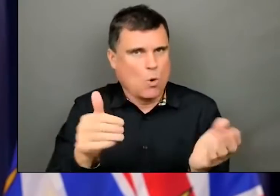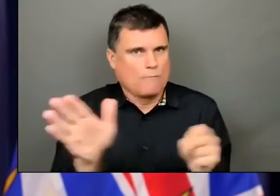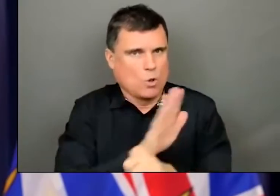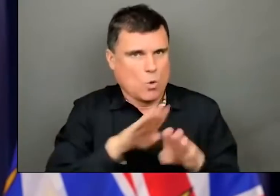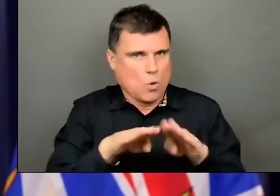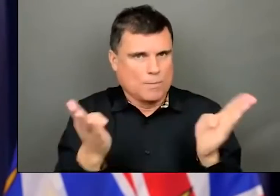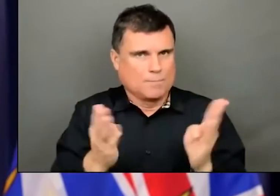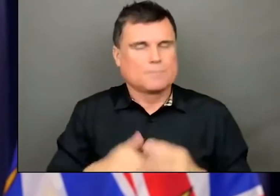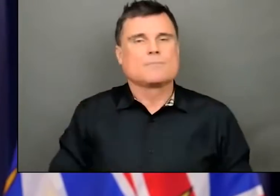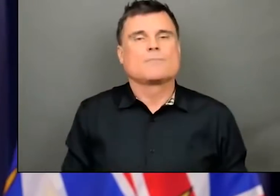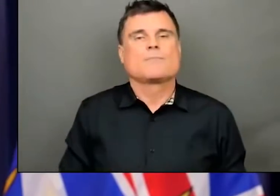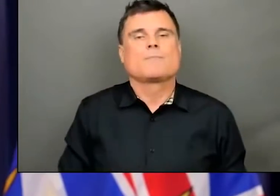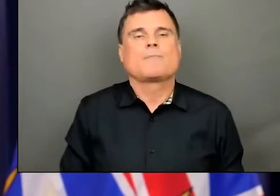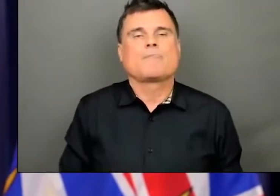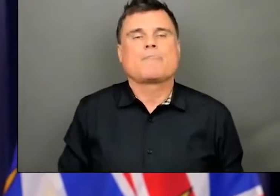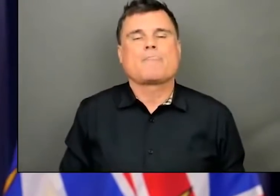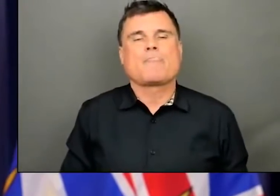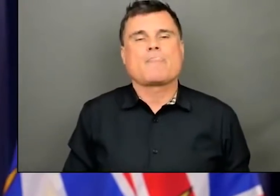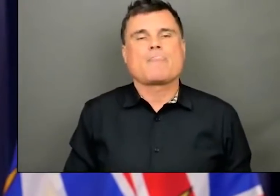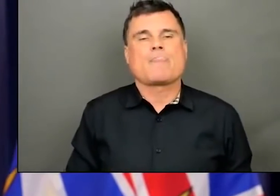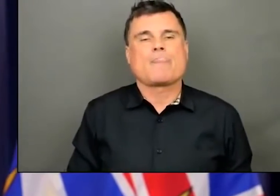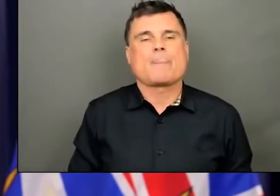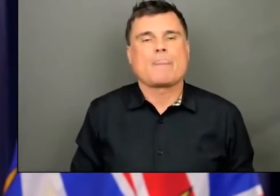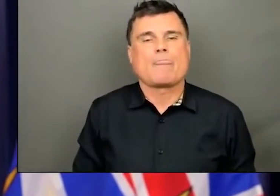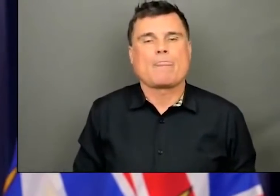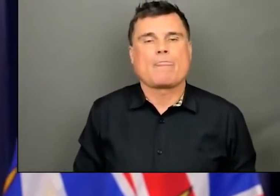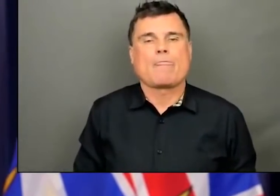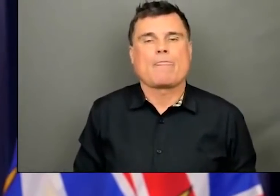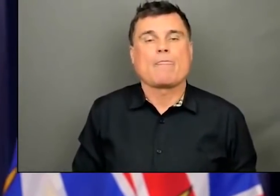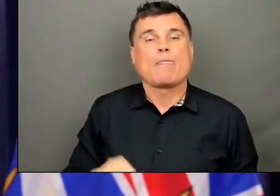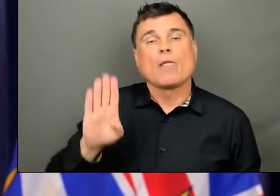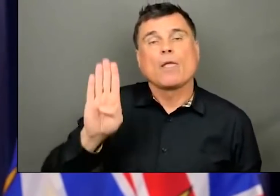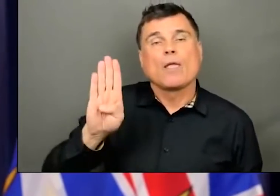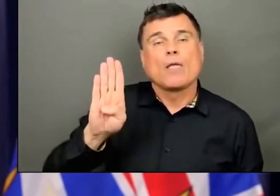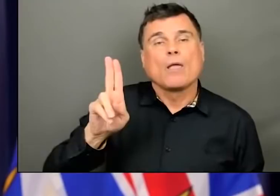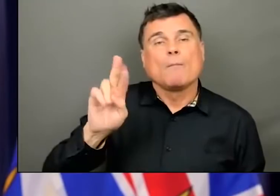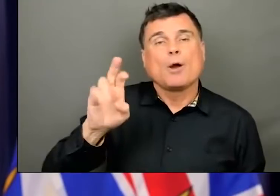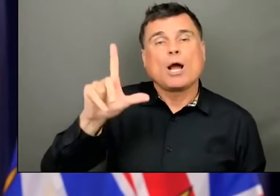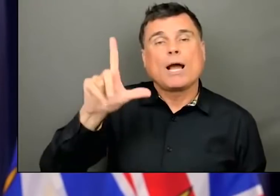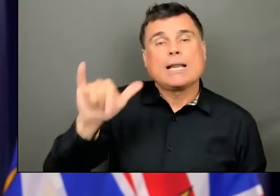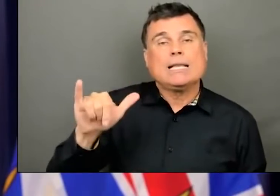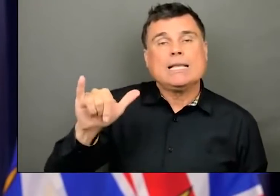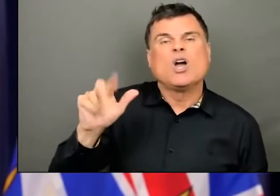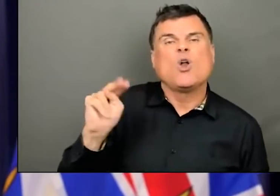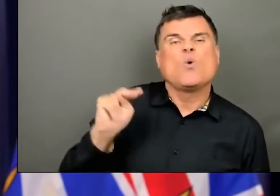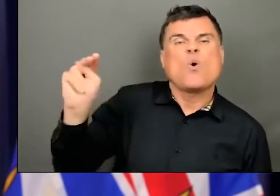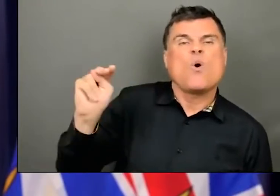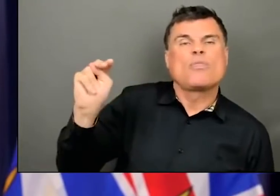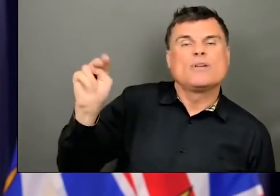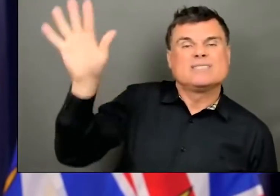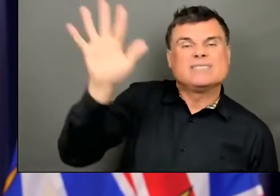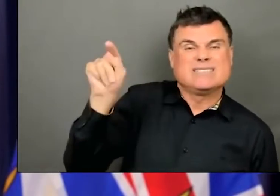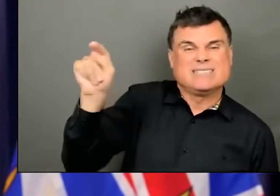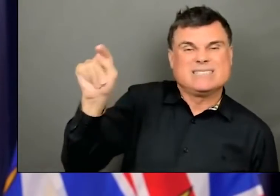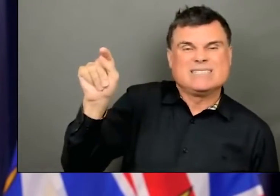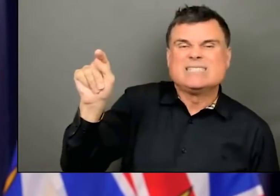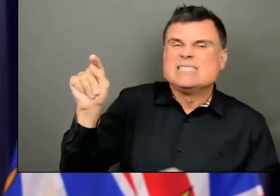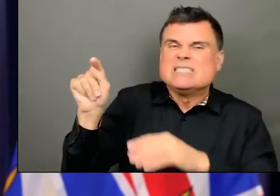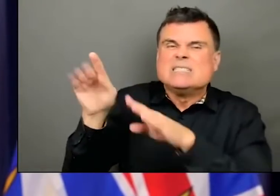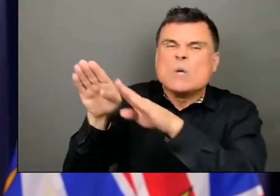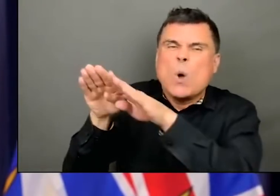Bulkley Valley District Hospital, day-to-day surgical postponements continue in order to support critical care. Dawson Creek Hospital